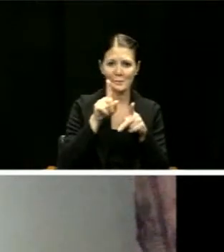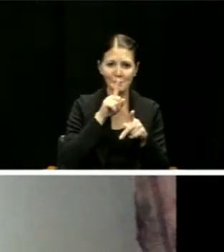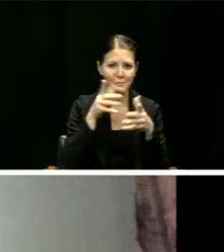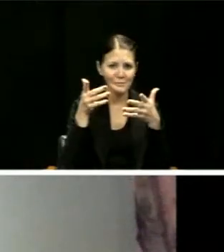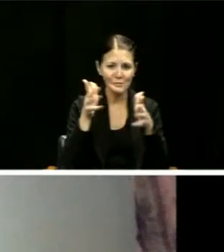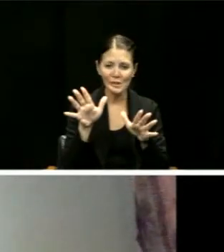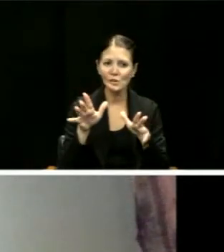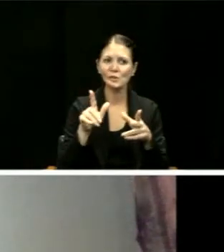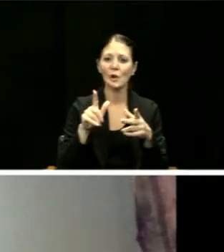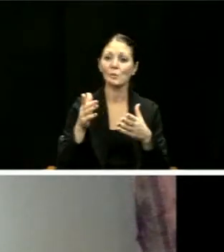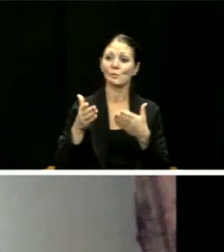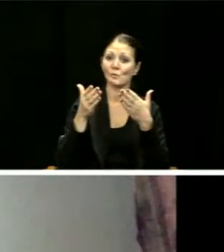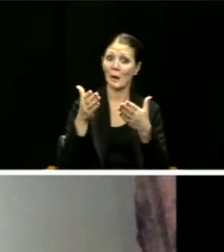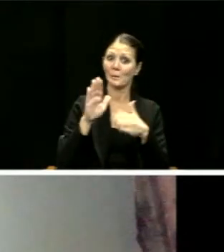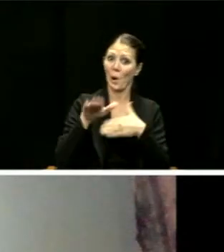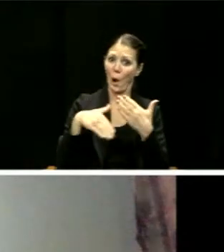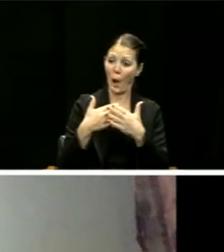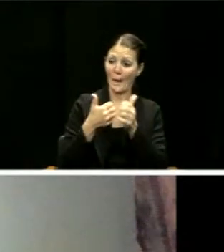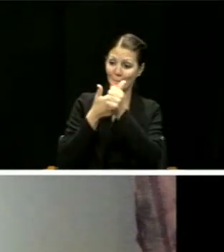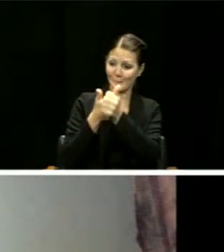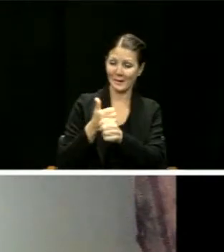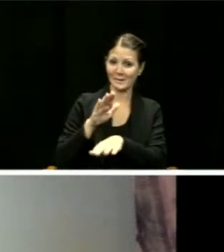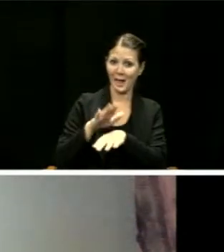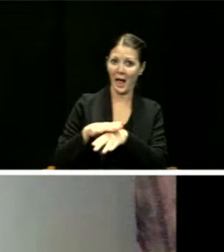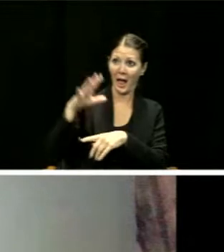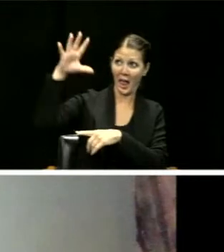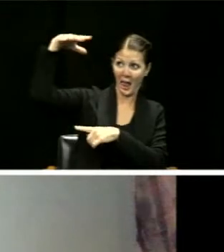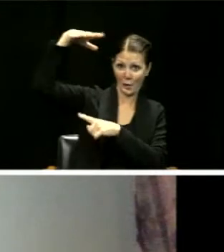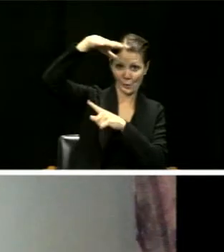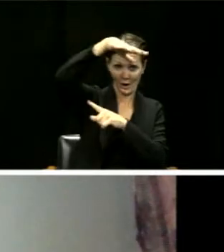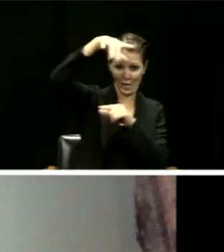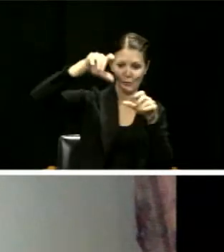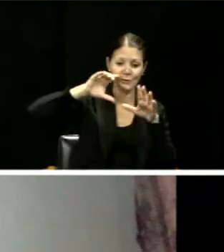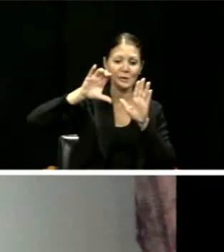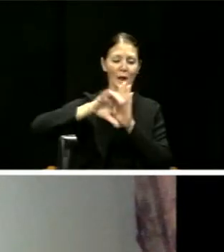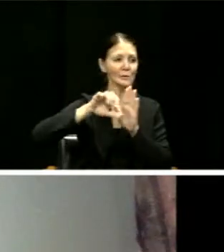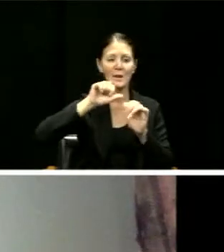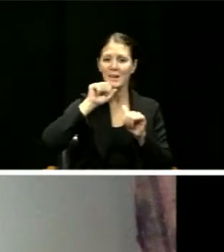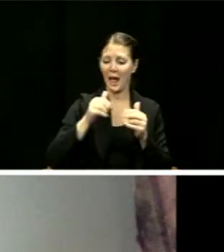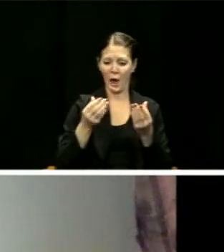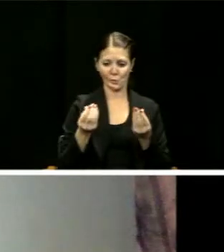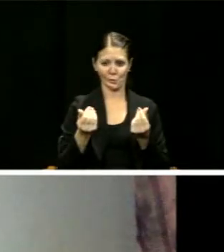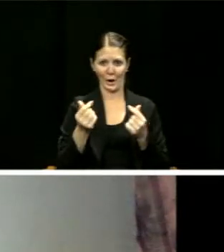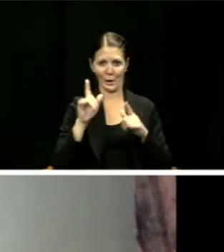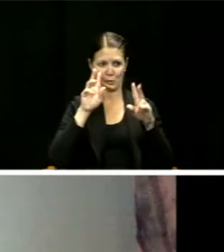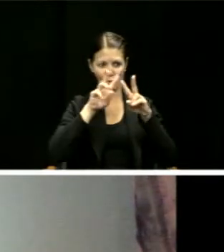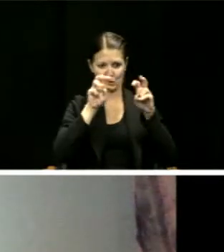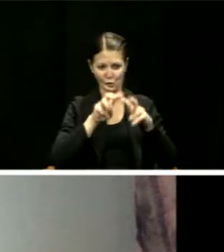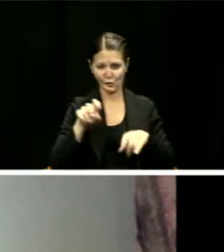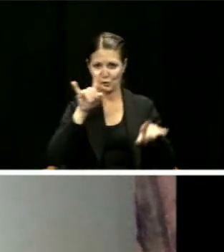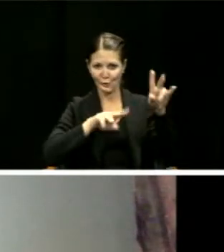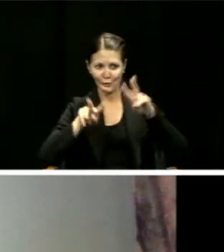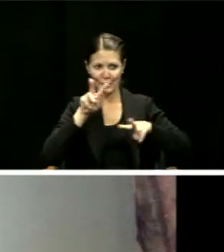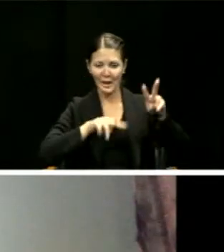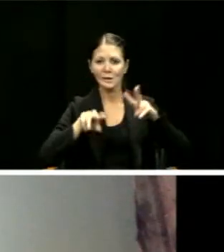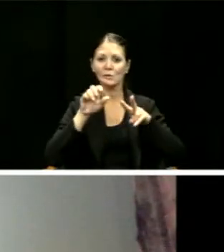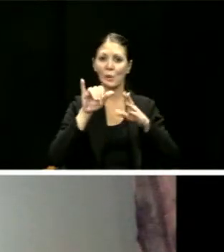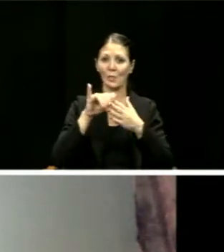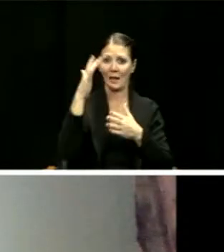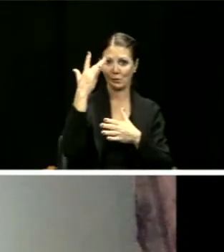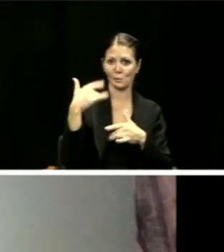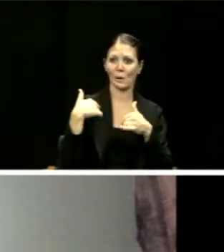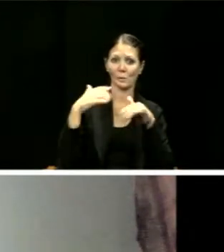The recommendations were all based on aerial photography and not ground survey. So we are going to do survey. We're going to do